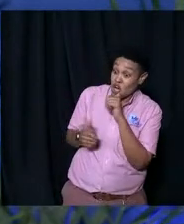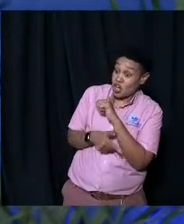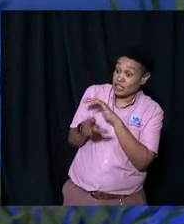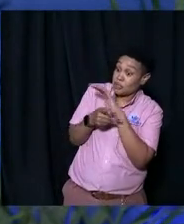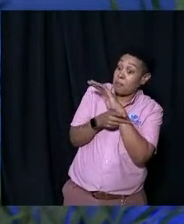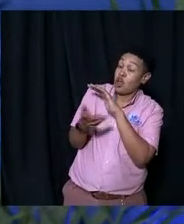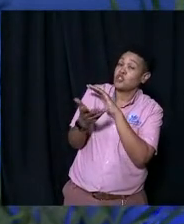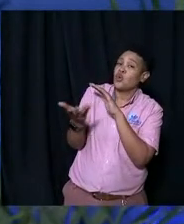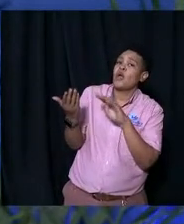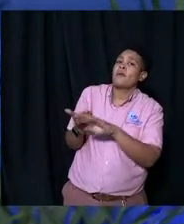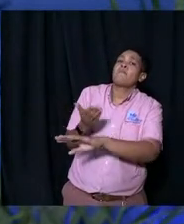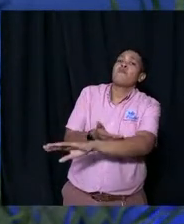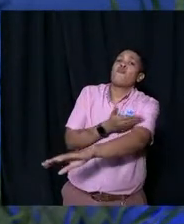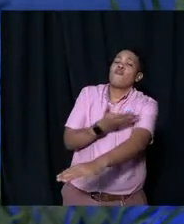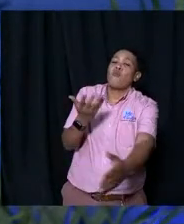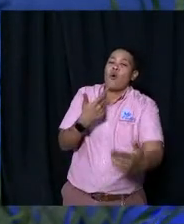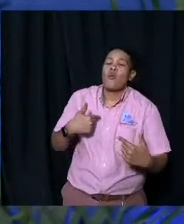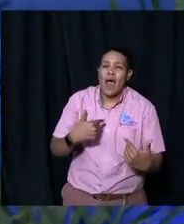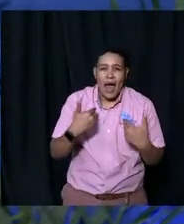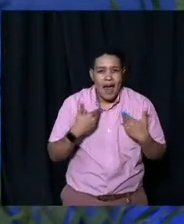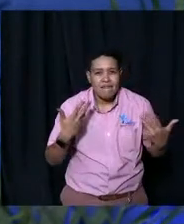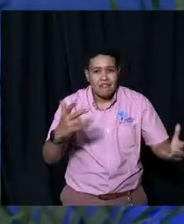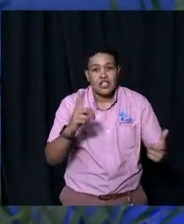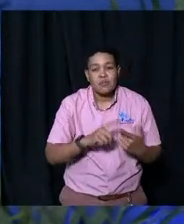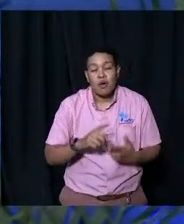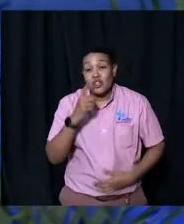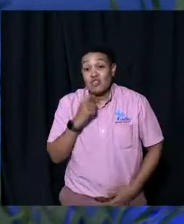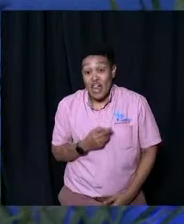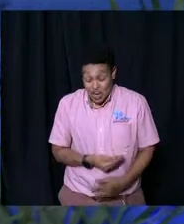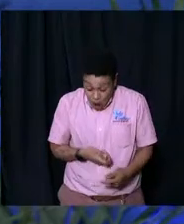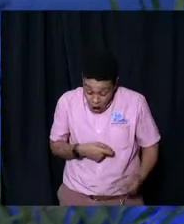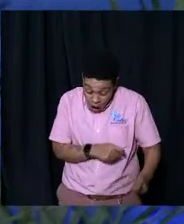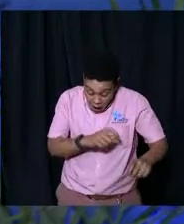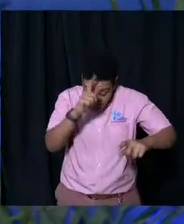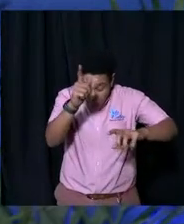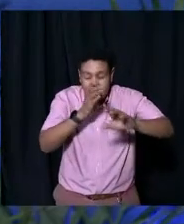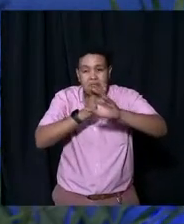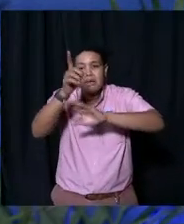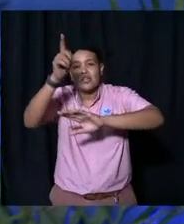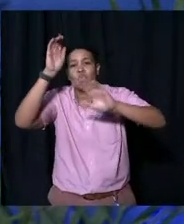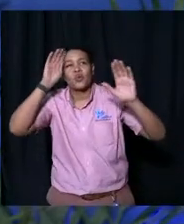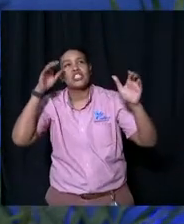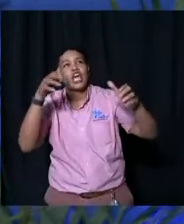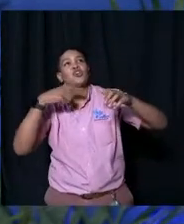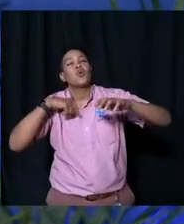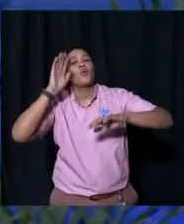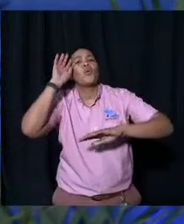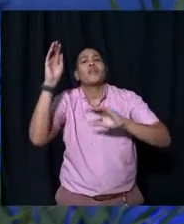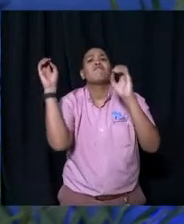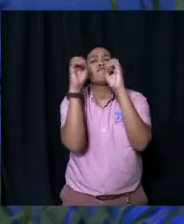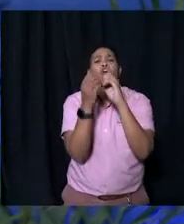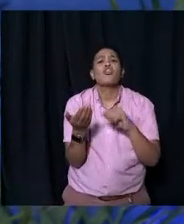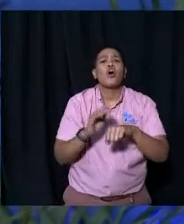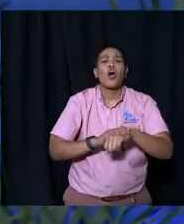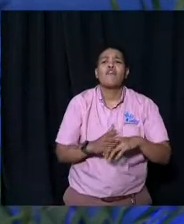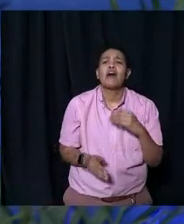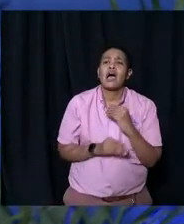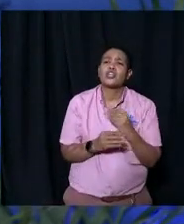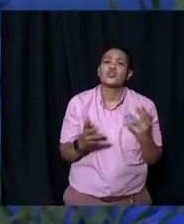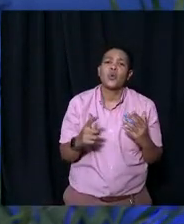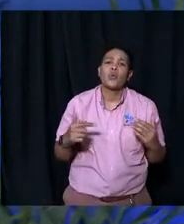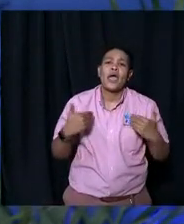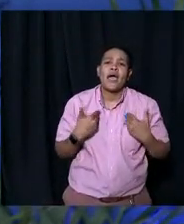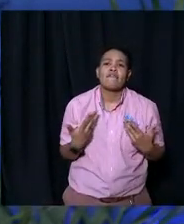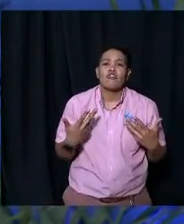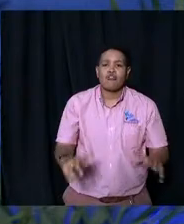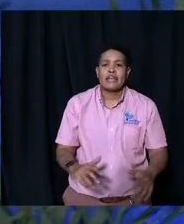improve on what we already have, and bauxite mining will be one of those categories that will be further covered in addition to what we have at